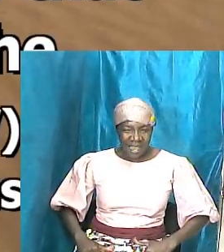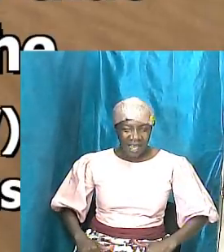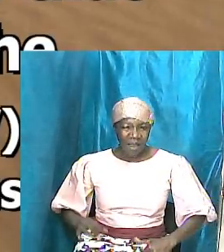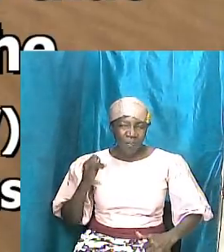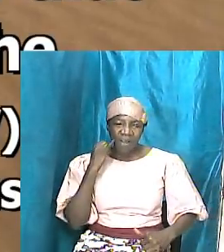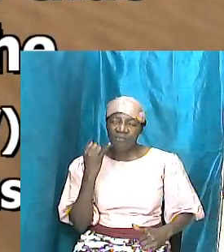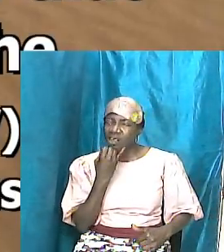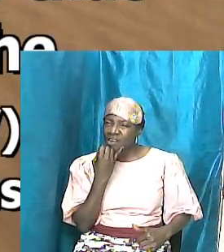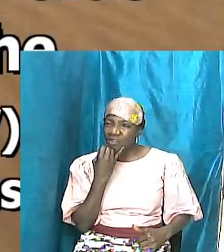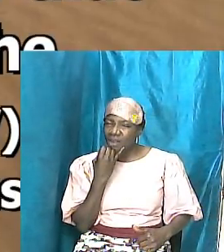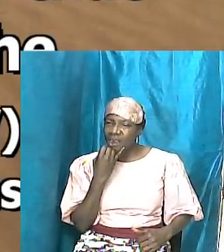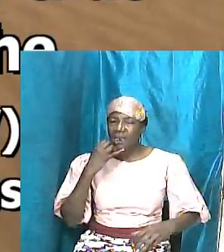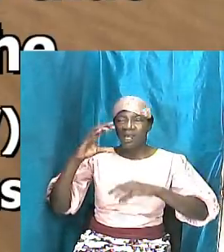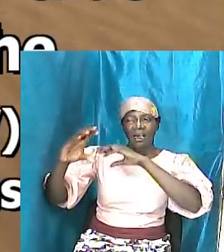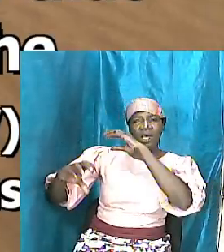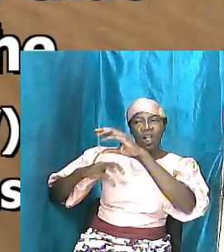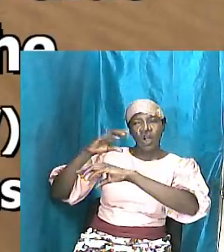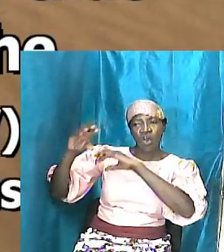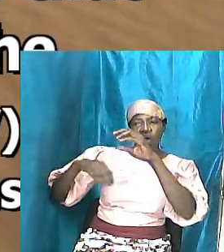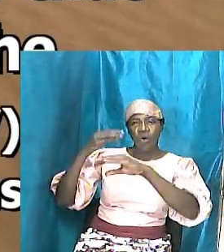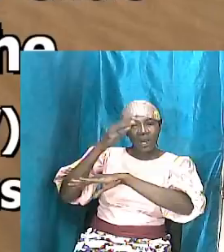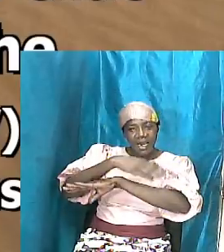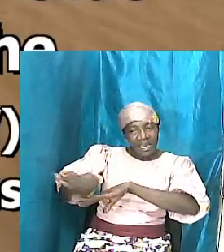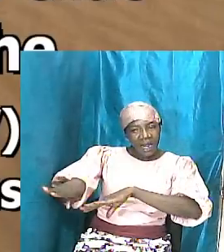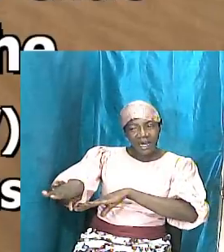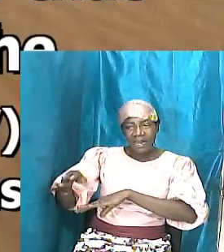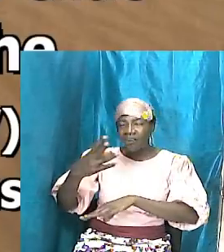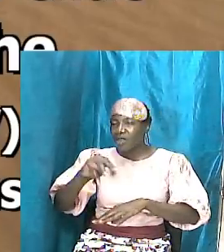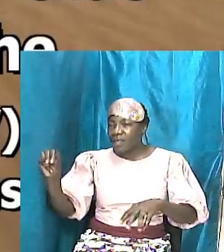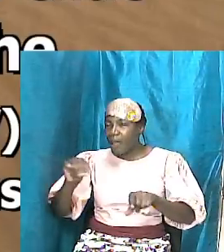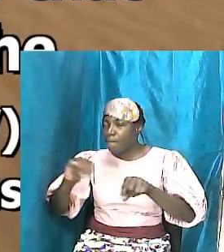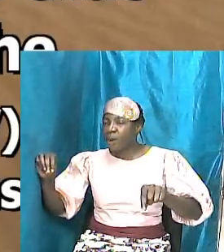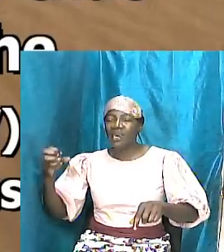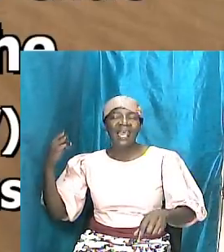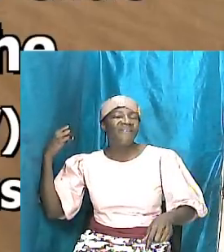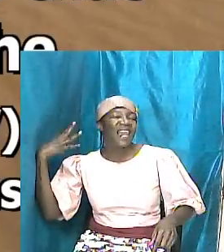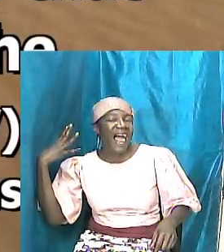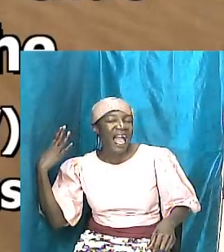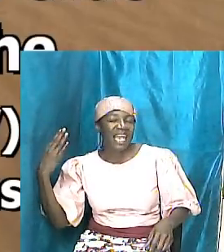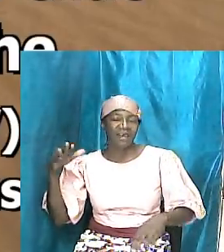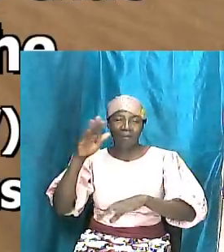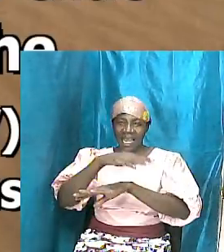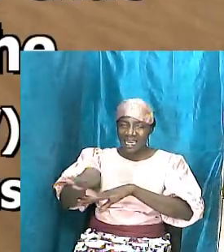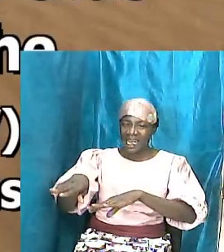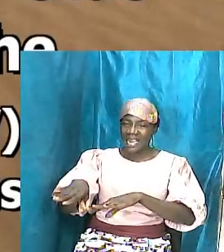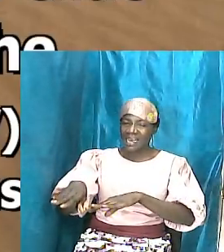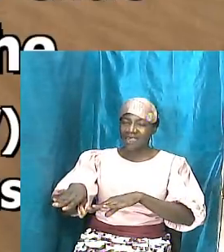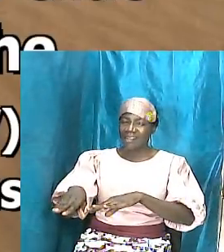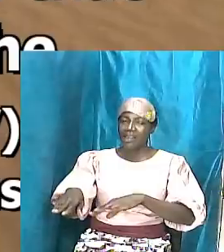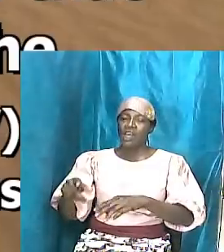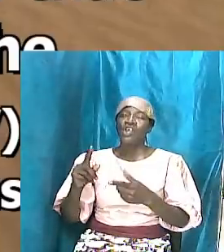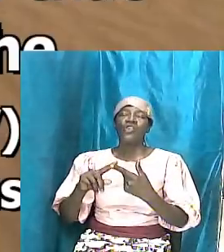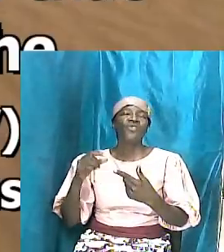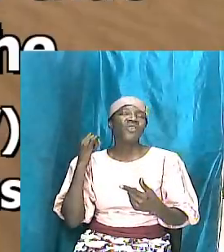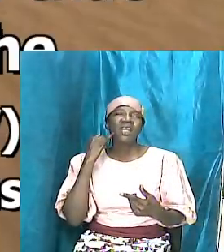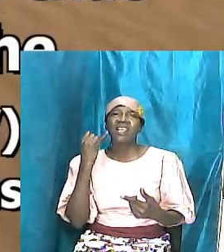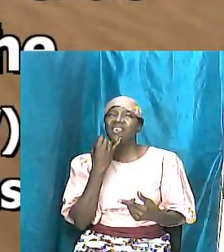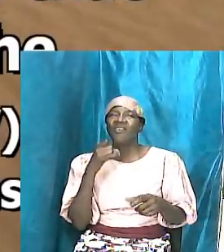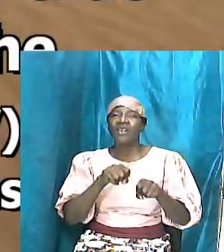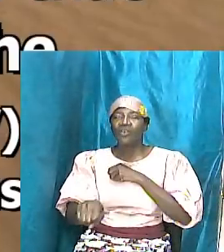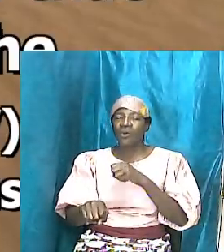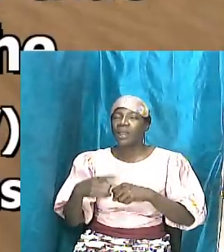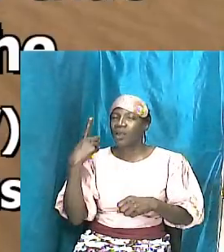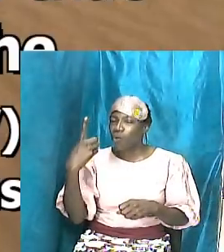a cloud and darkness to them, but it gave light by night to these, as to the Israelites, so that the